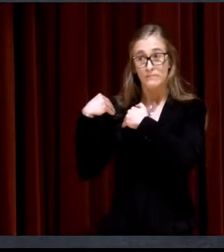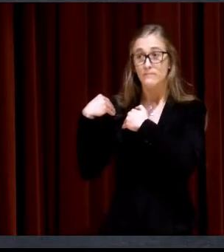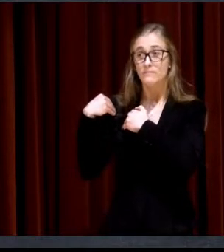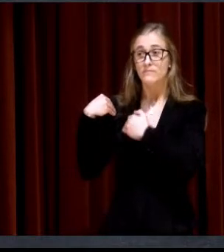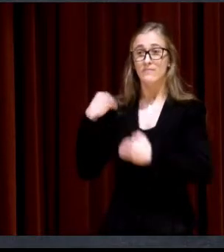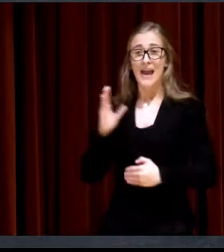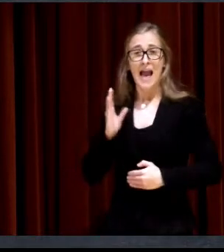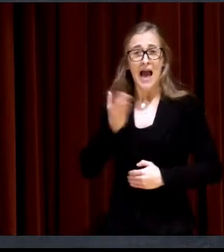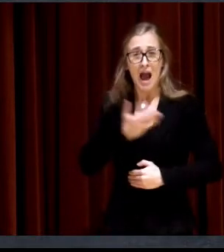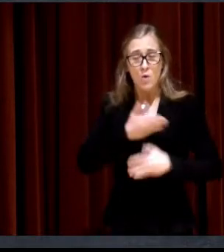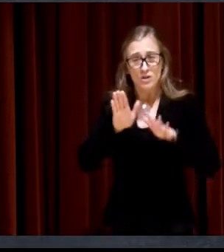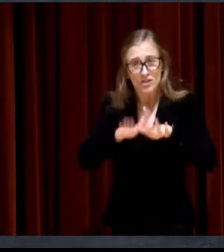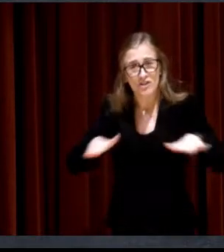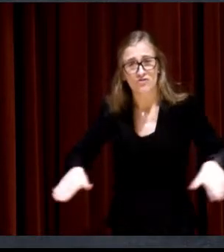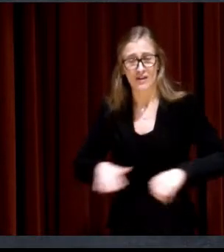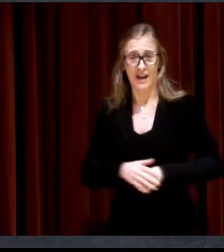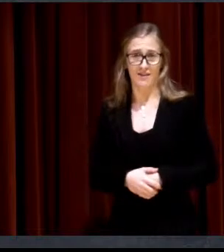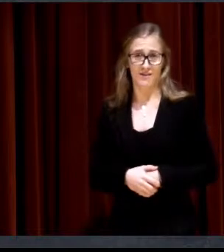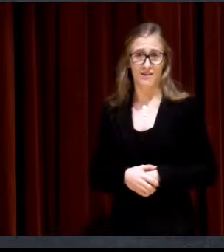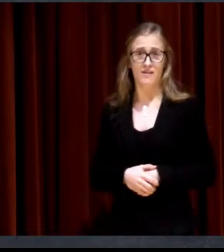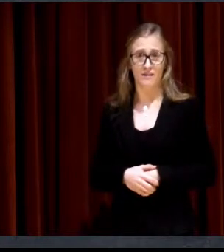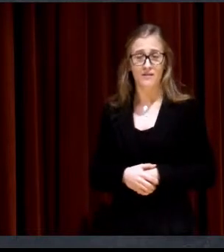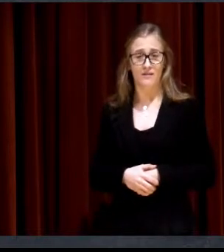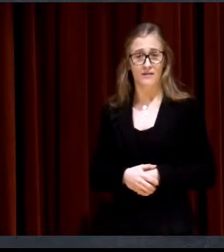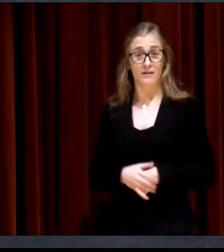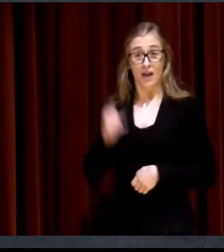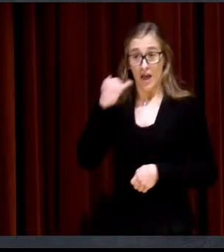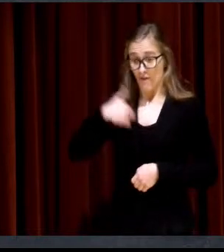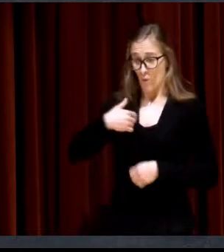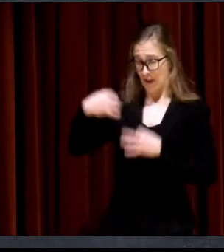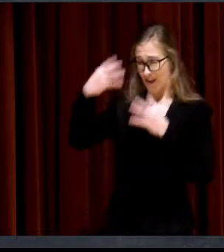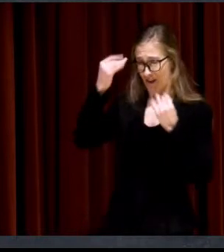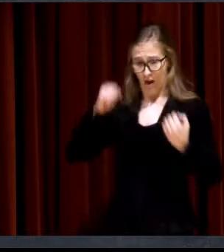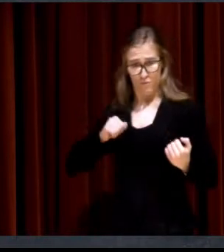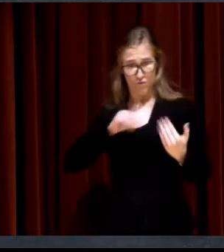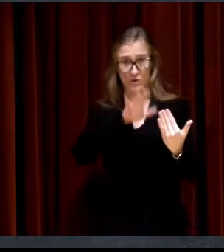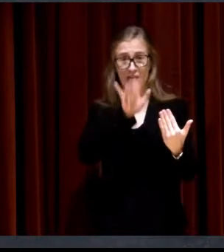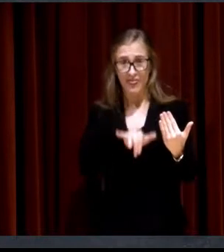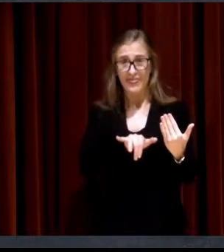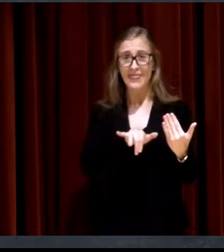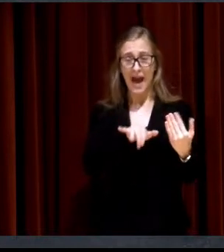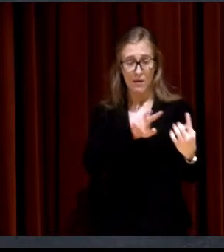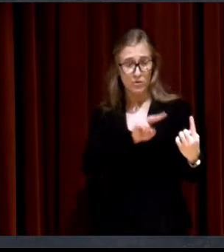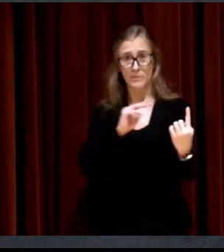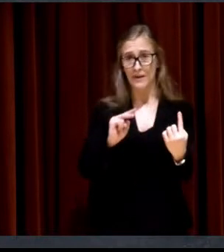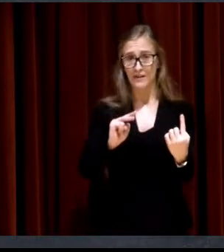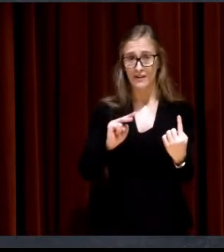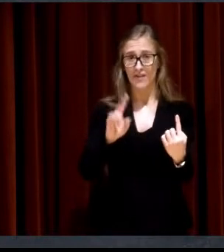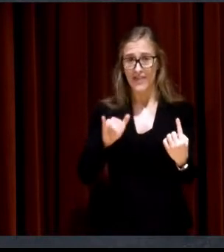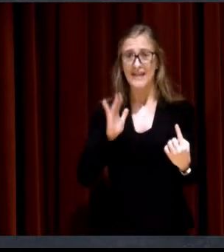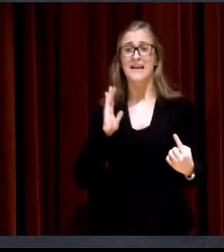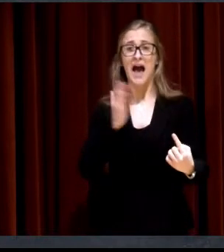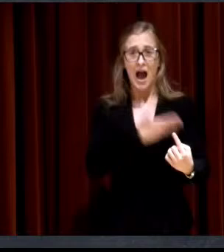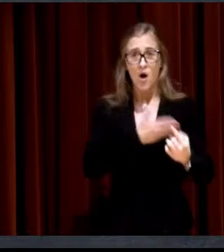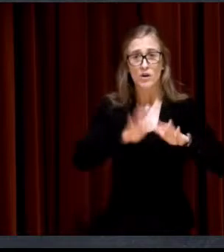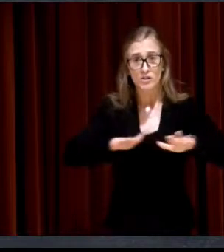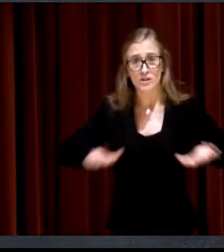are our children. And if we thought of it that way, if we thought about it that these are our